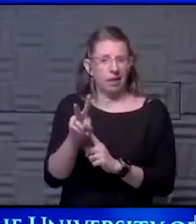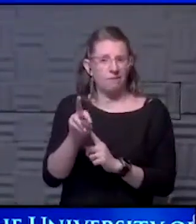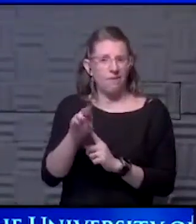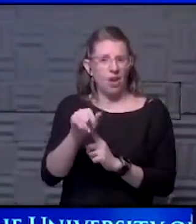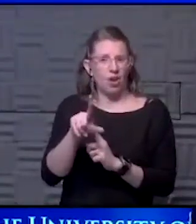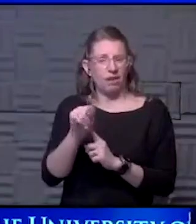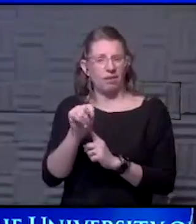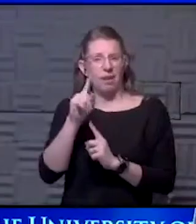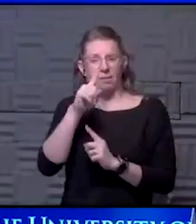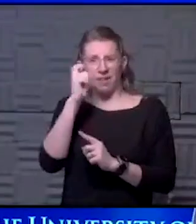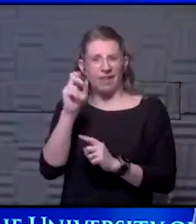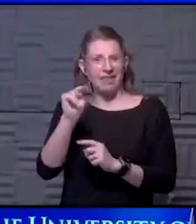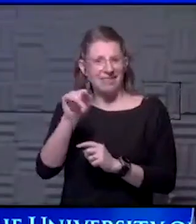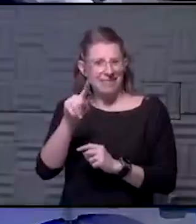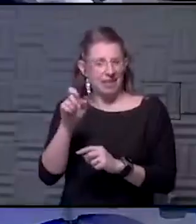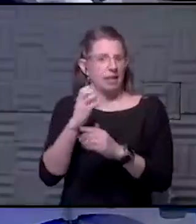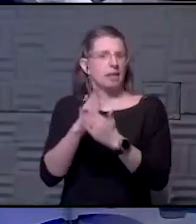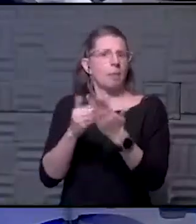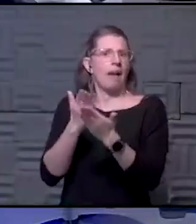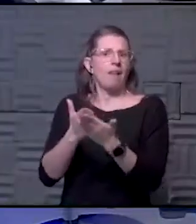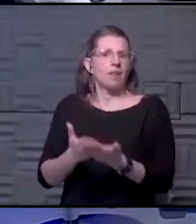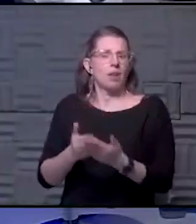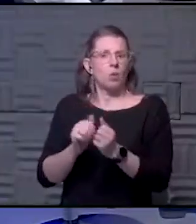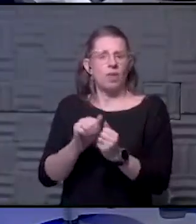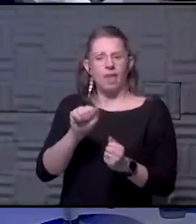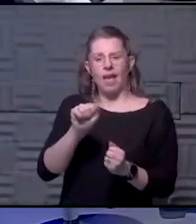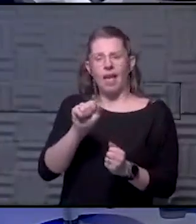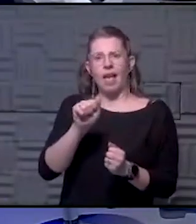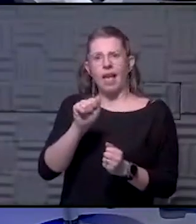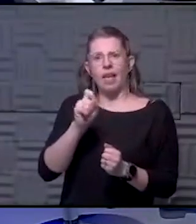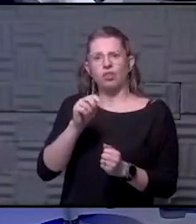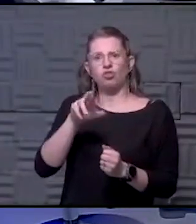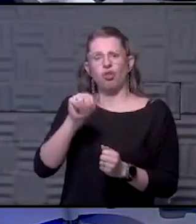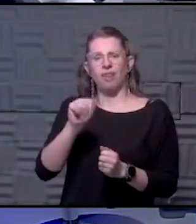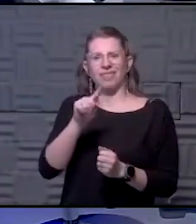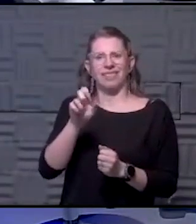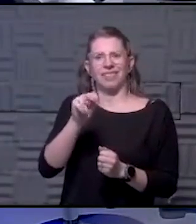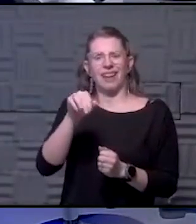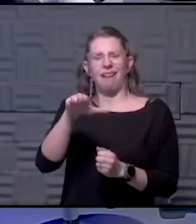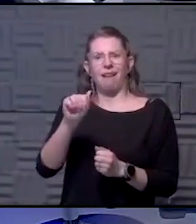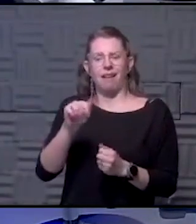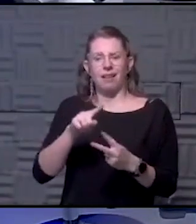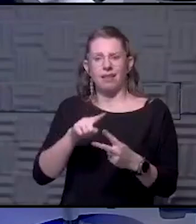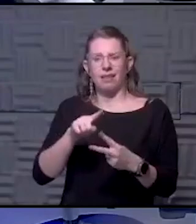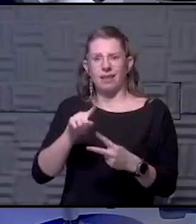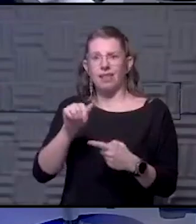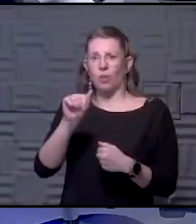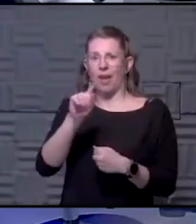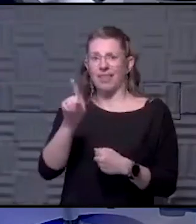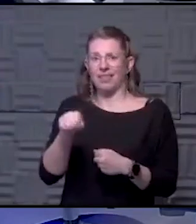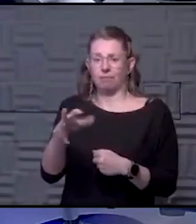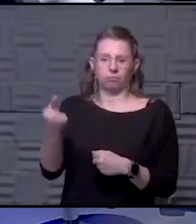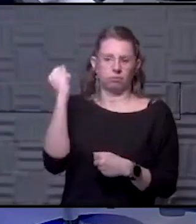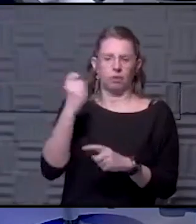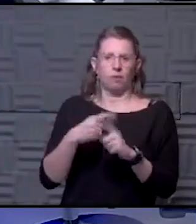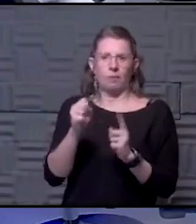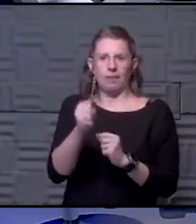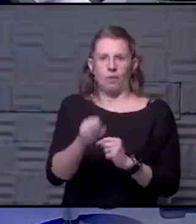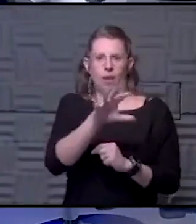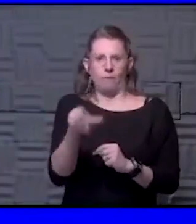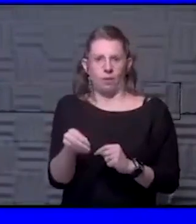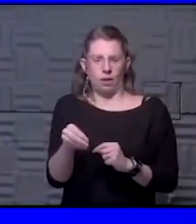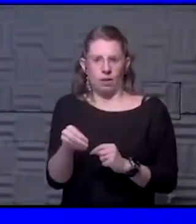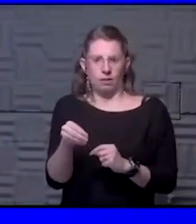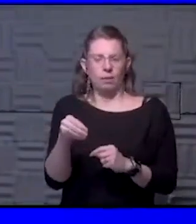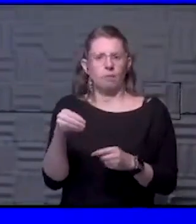I think, Nate, there's some evidence, at least with the AstraZeneca Yeah. vaccine, it didn't work, and the AZ vaccine got pulled out of the South African market. Yeah, just